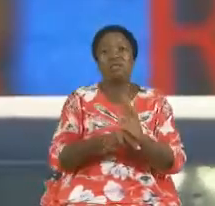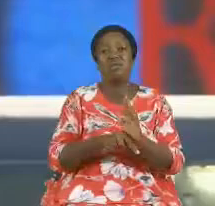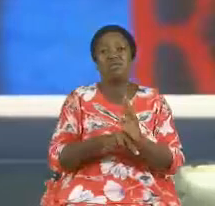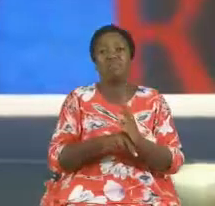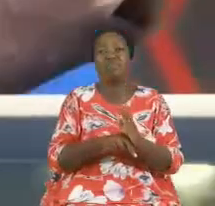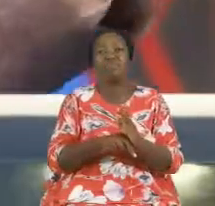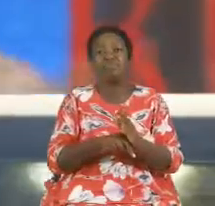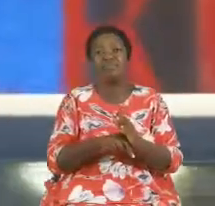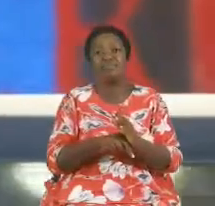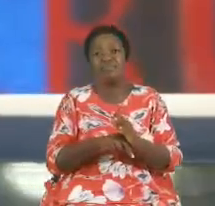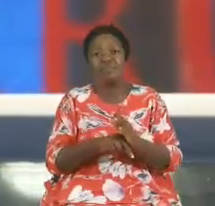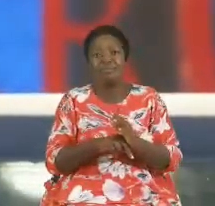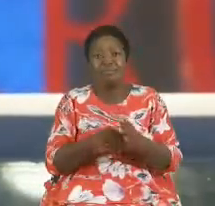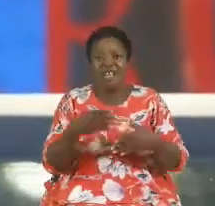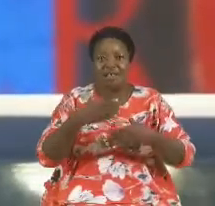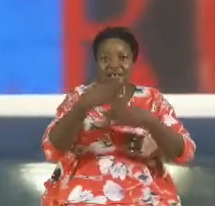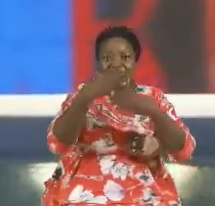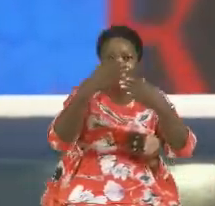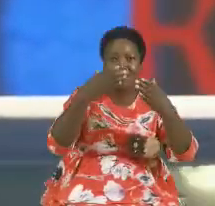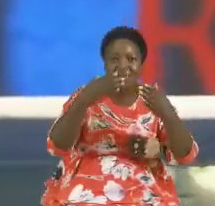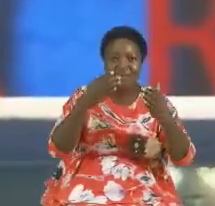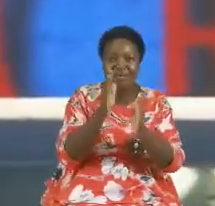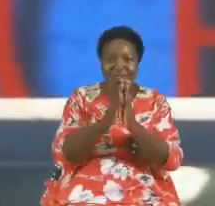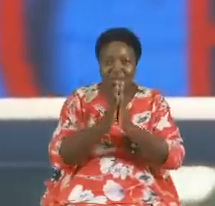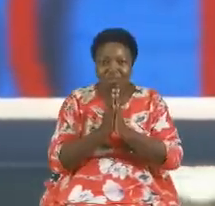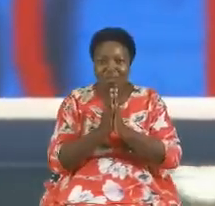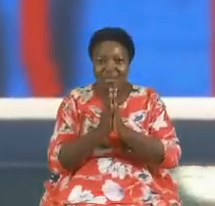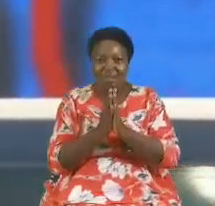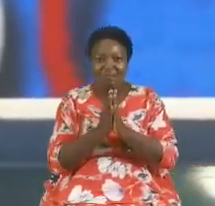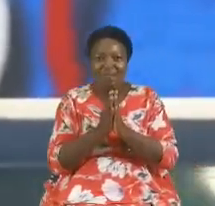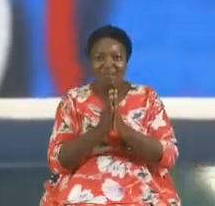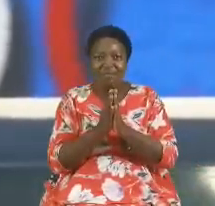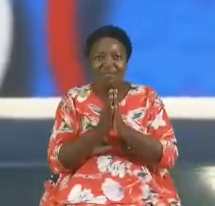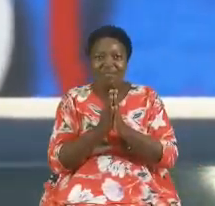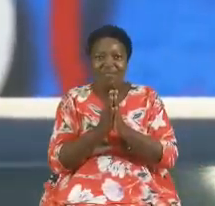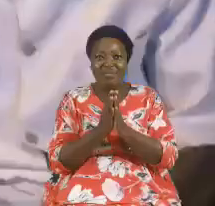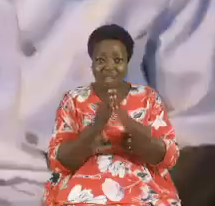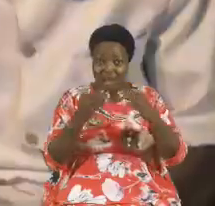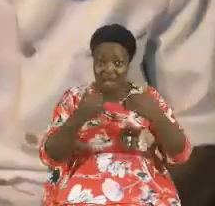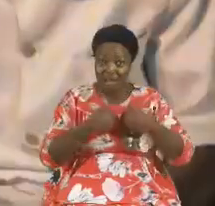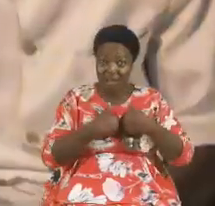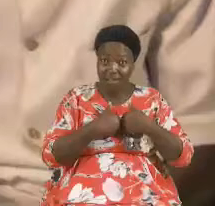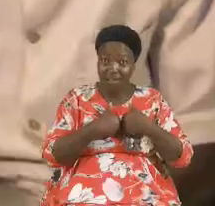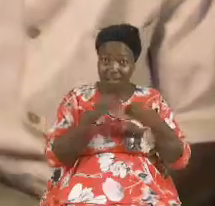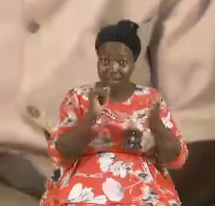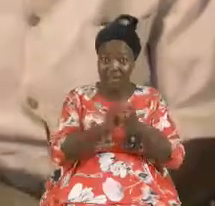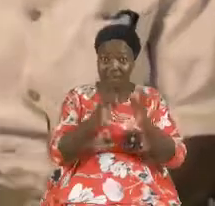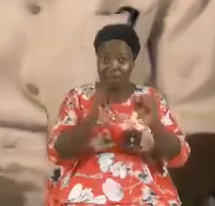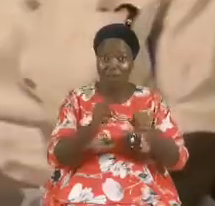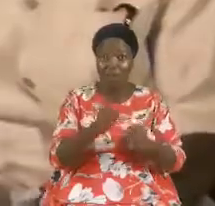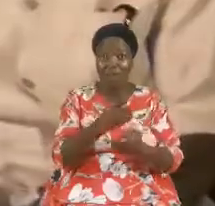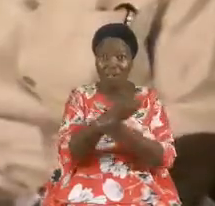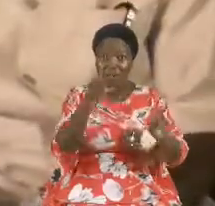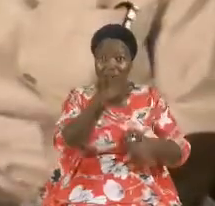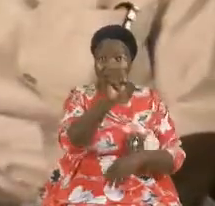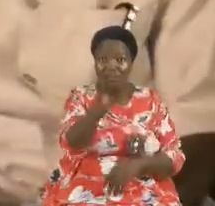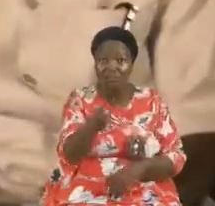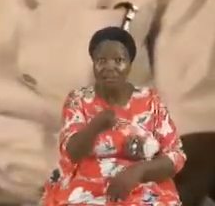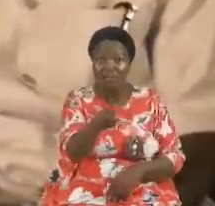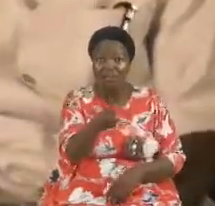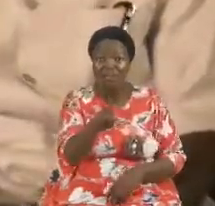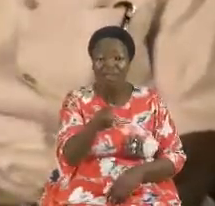from the power of darkness. Am I talking to somebody there?